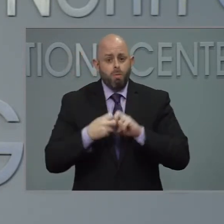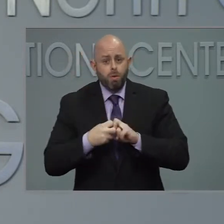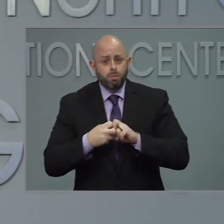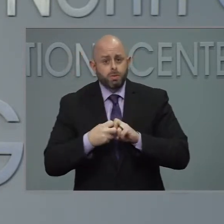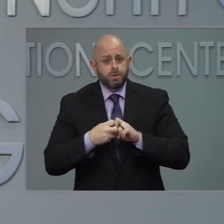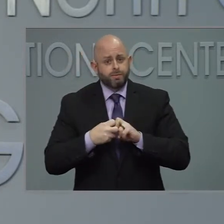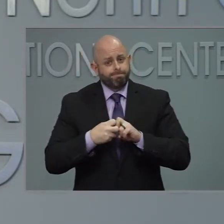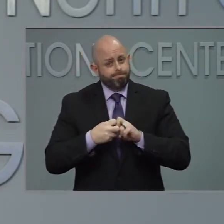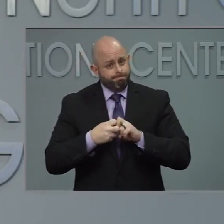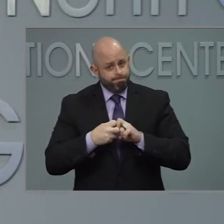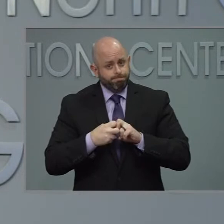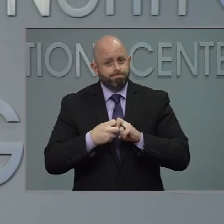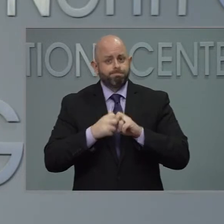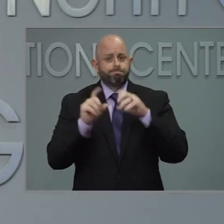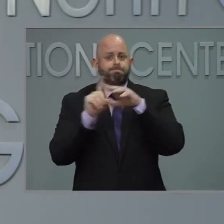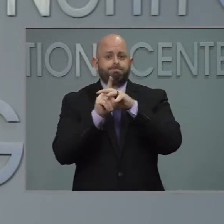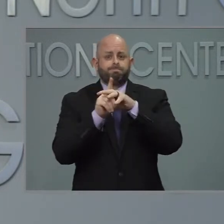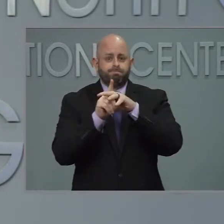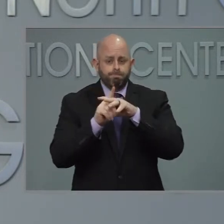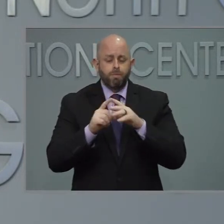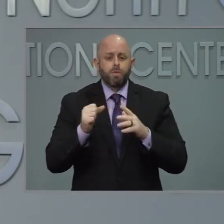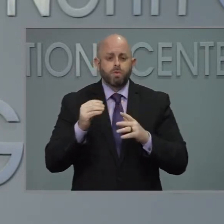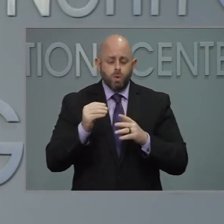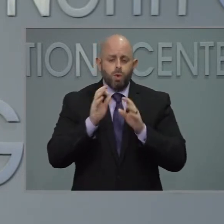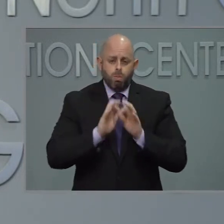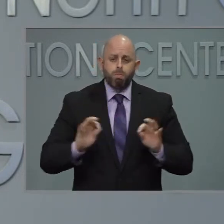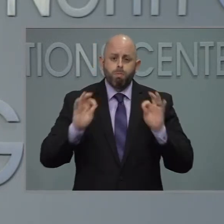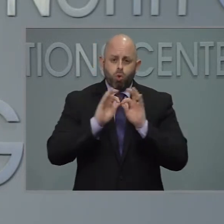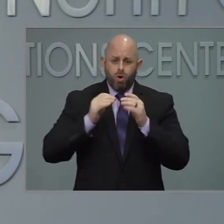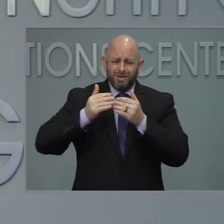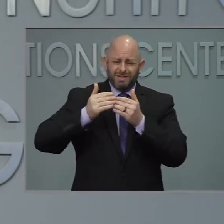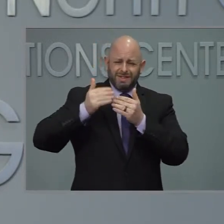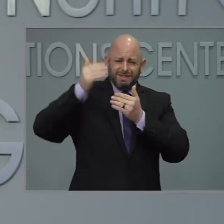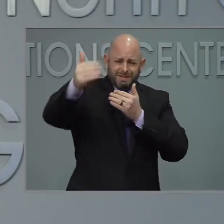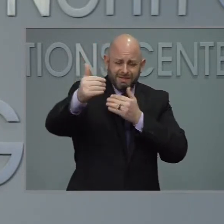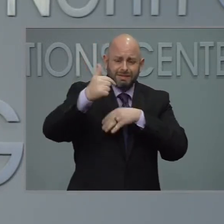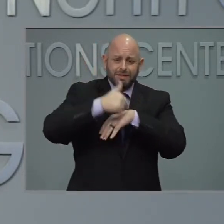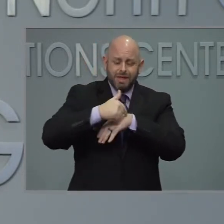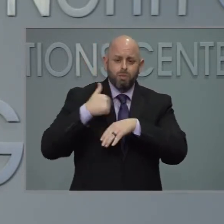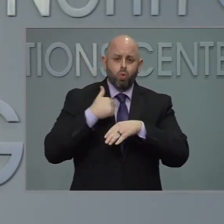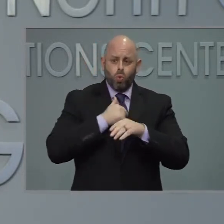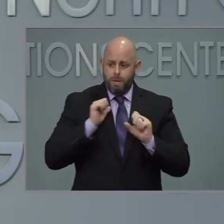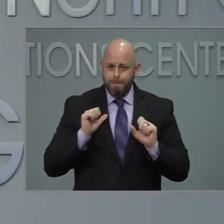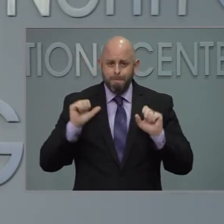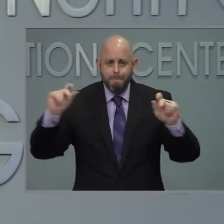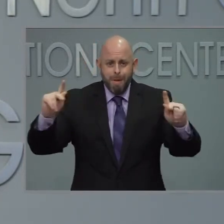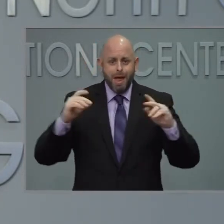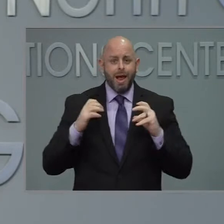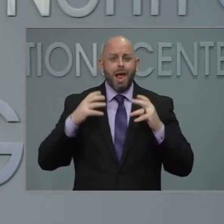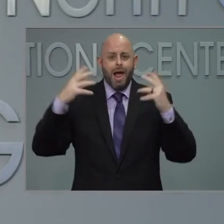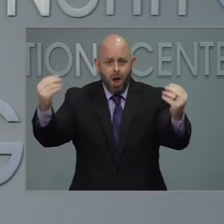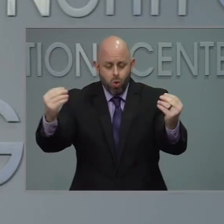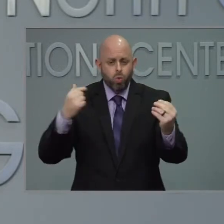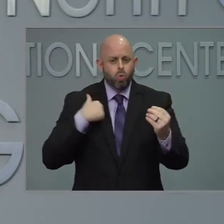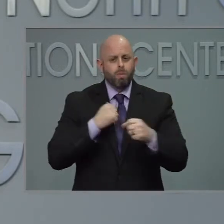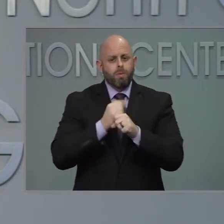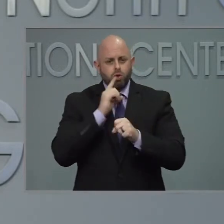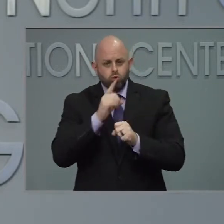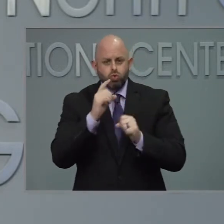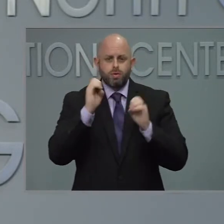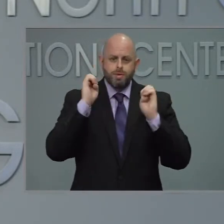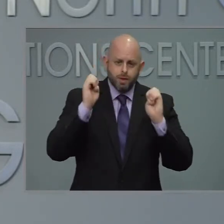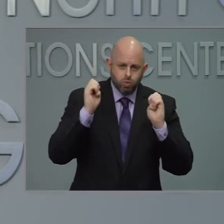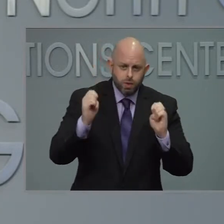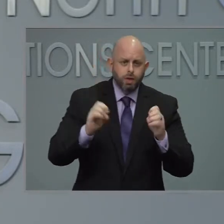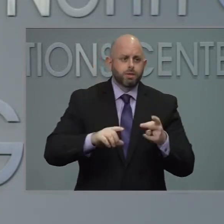undetected. So it's going to be absolutely critical that as we get back into the swing of things, that we pay attention to